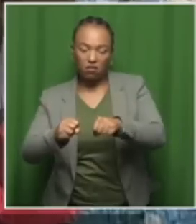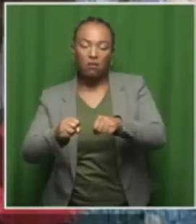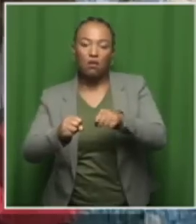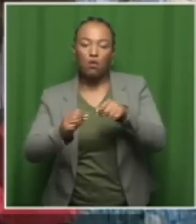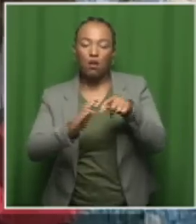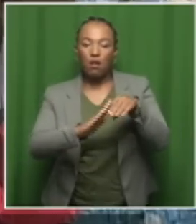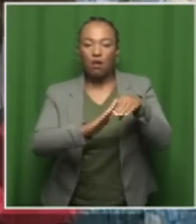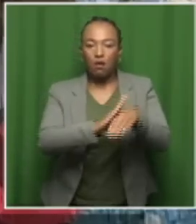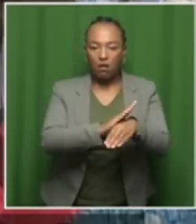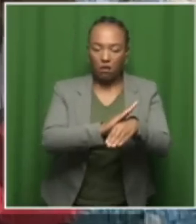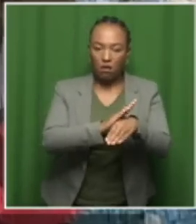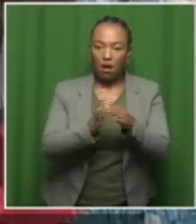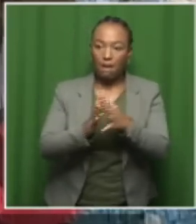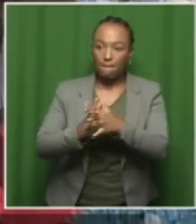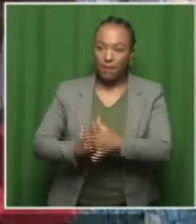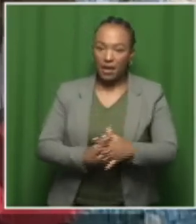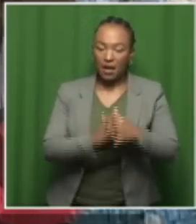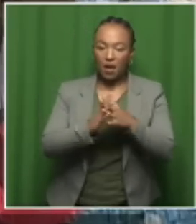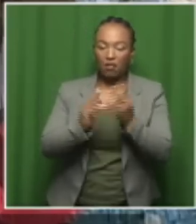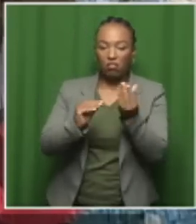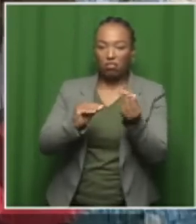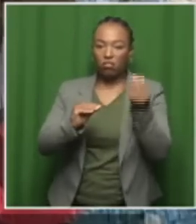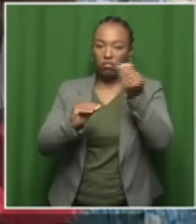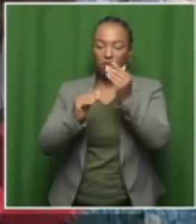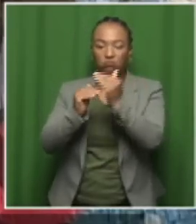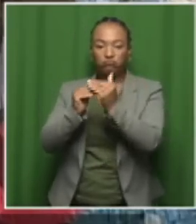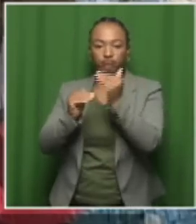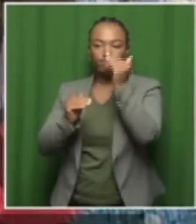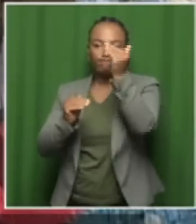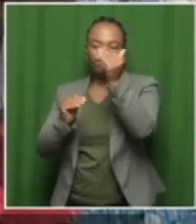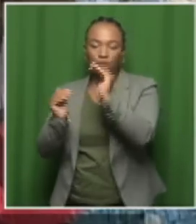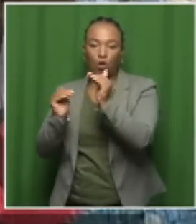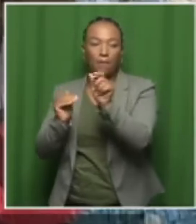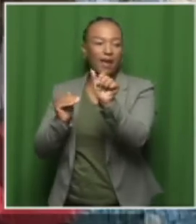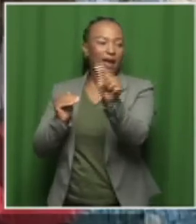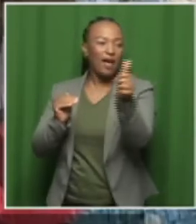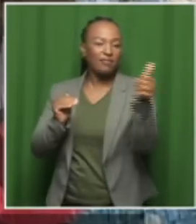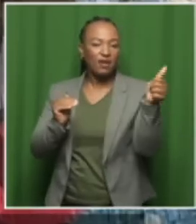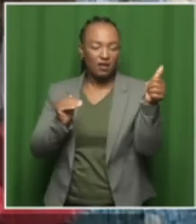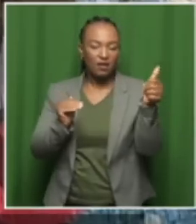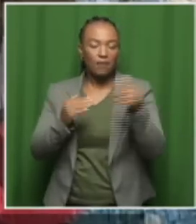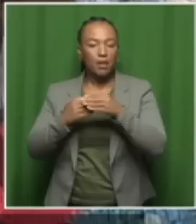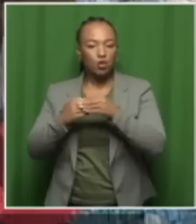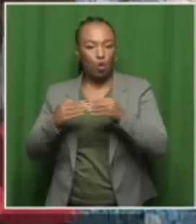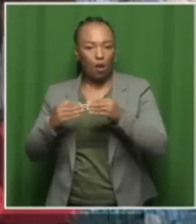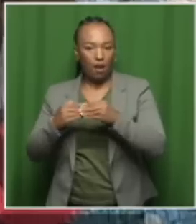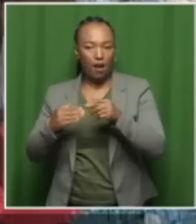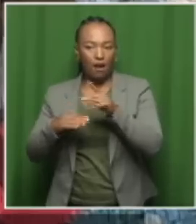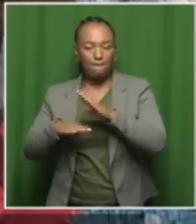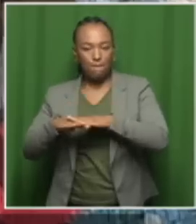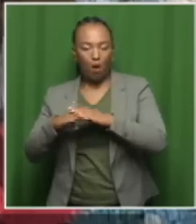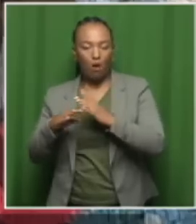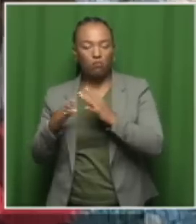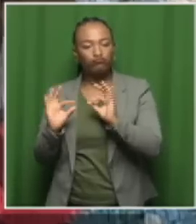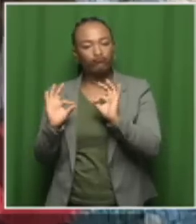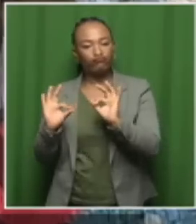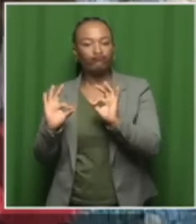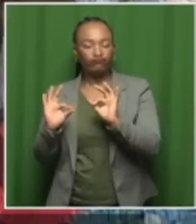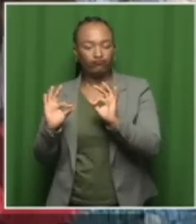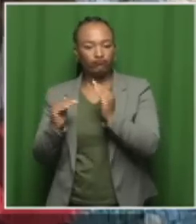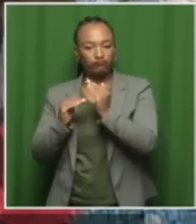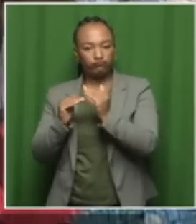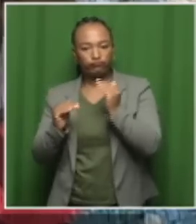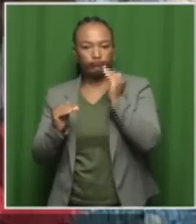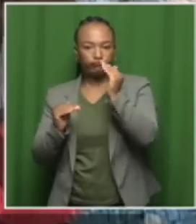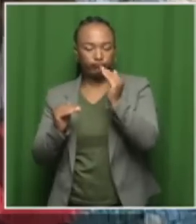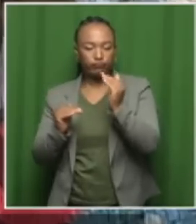American interest rates remain higher compared with interest rates elsewhere, that makes the dollar more attractive. So the one saving grace